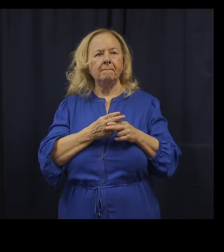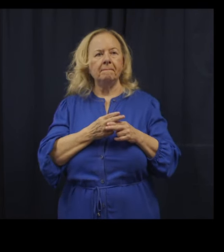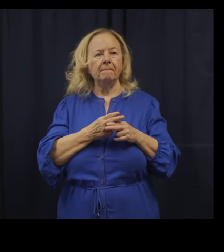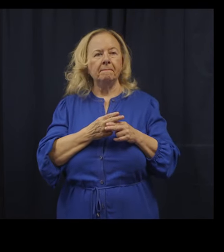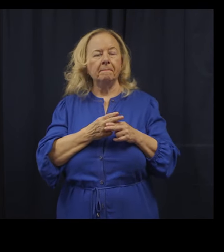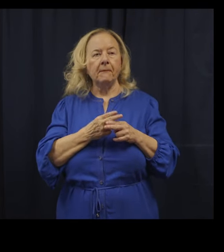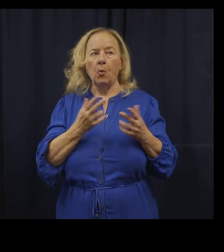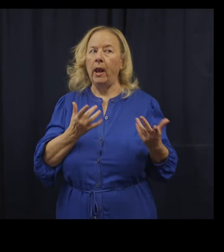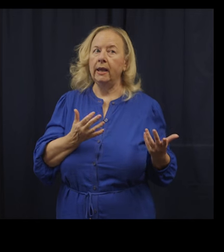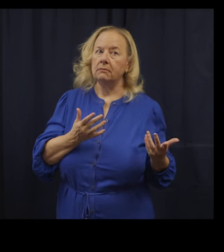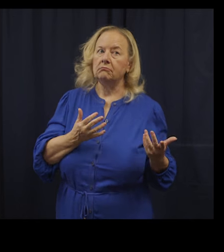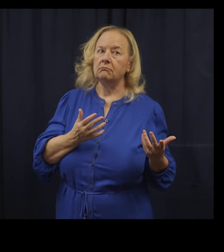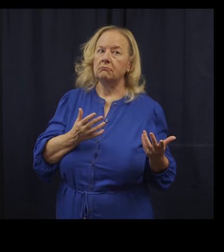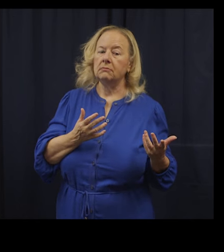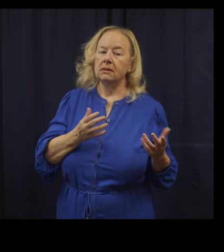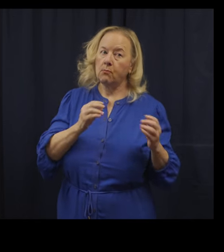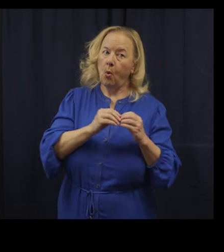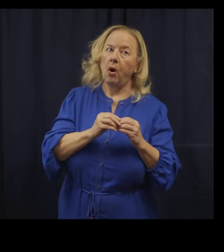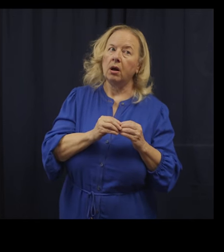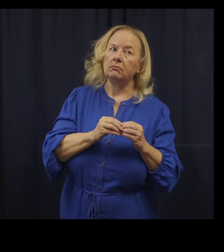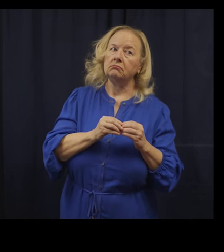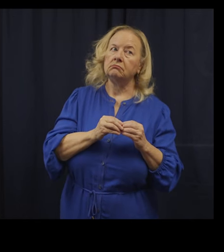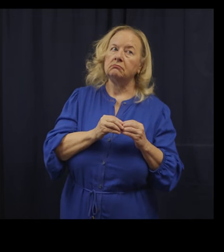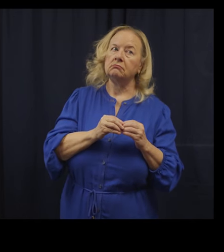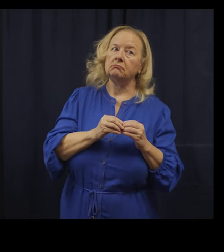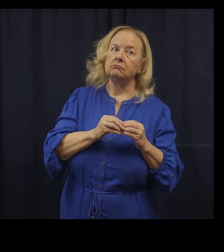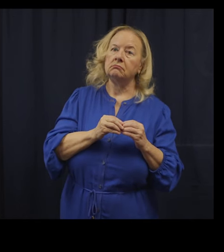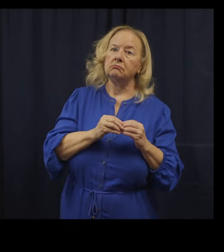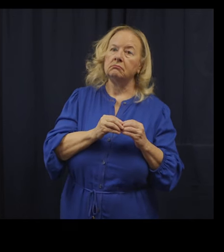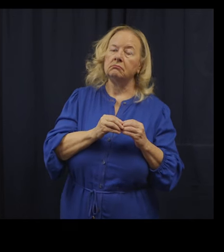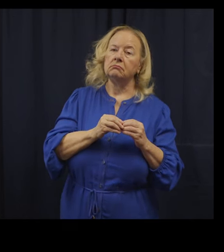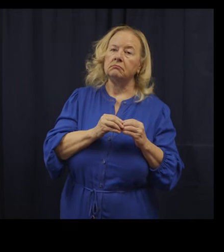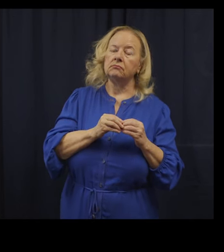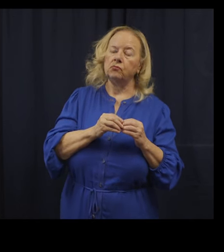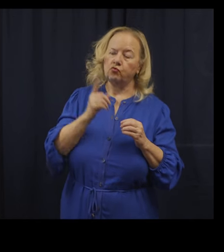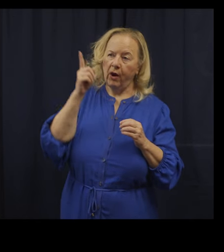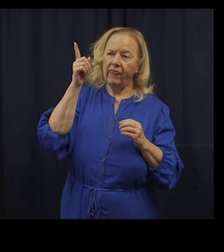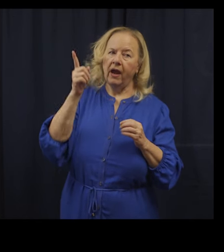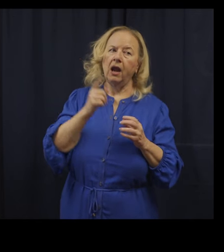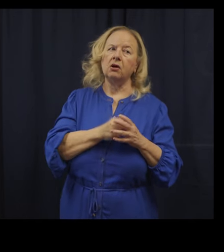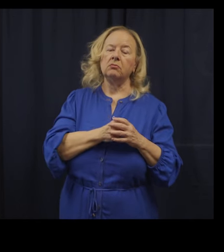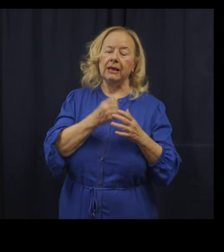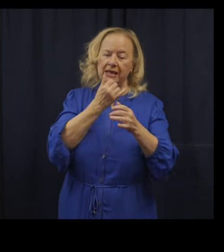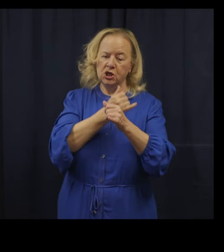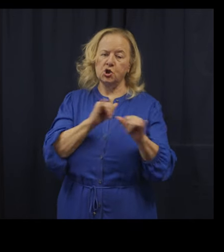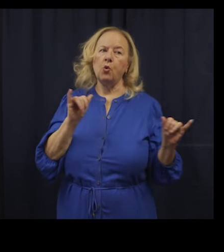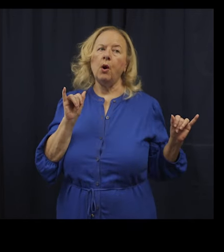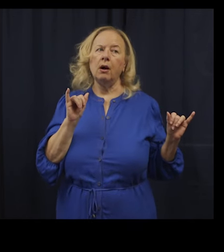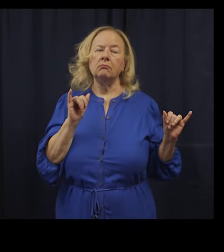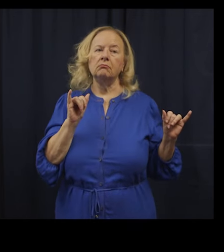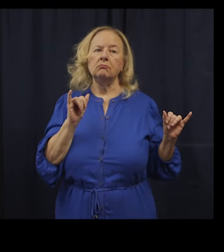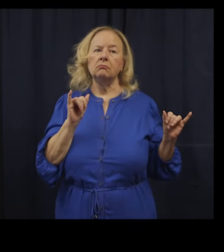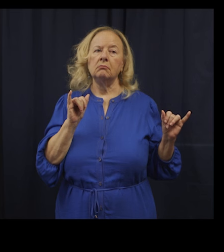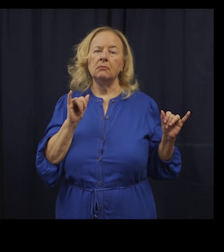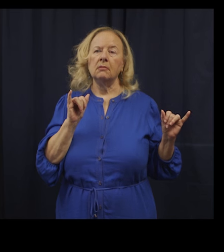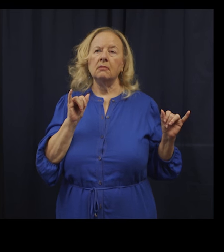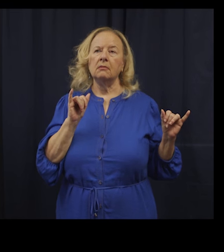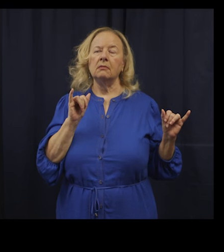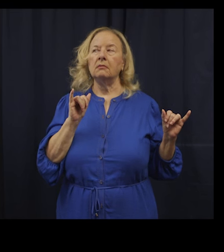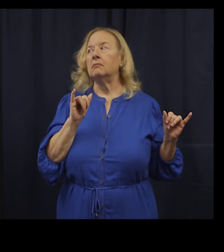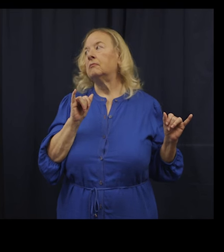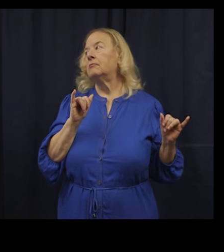but wait, there is more. See, right there, Yeshua. And it forms a